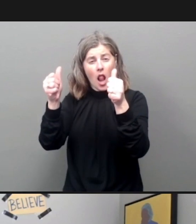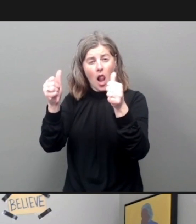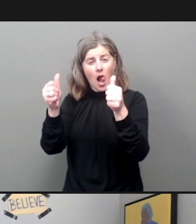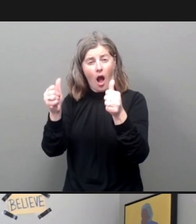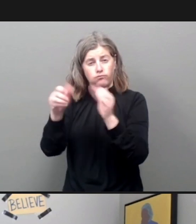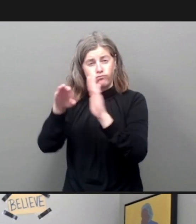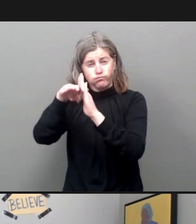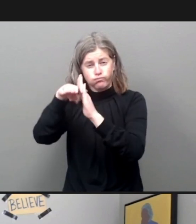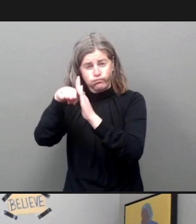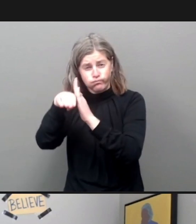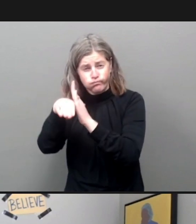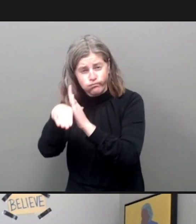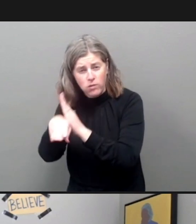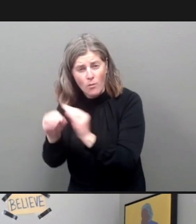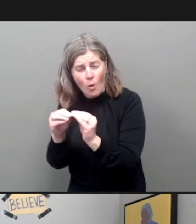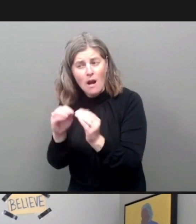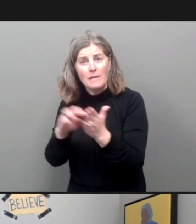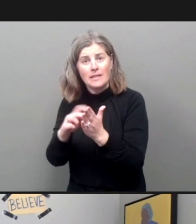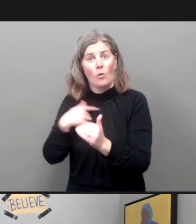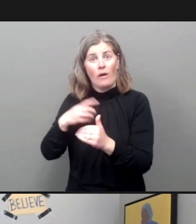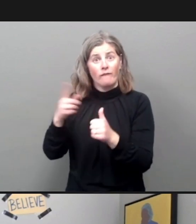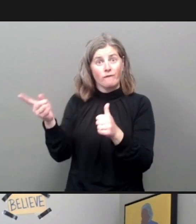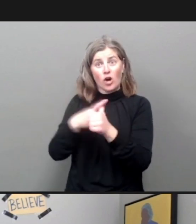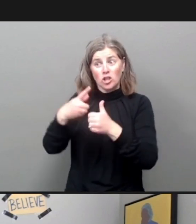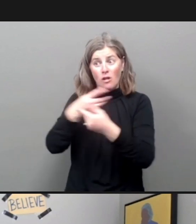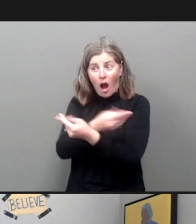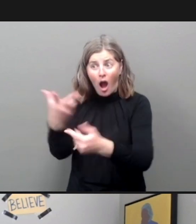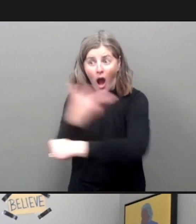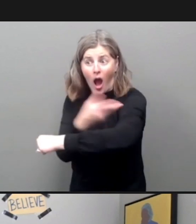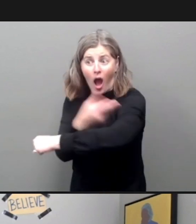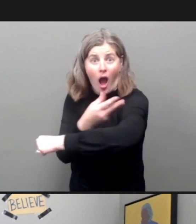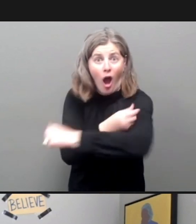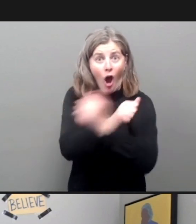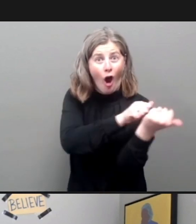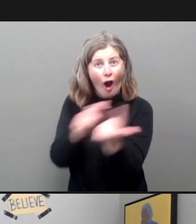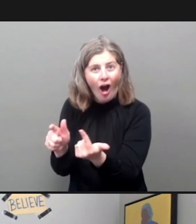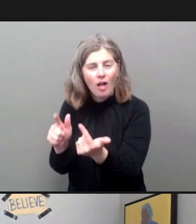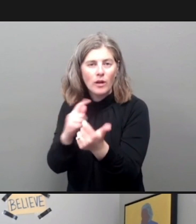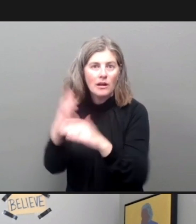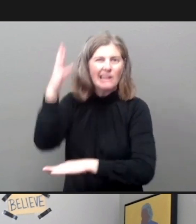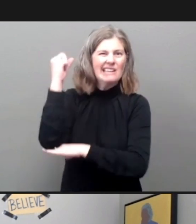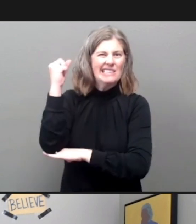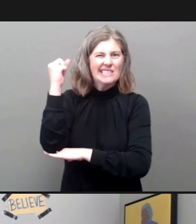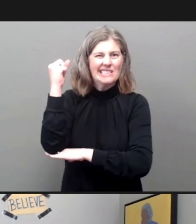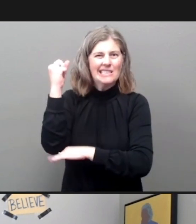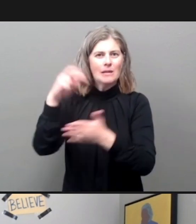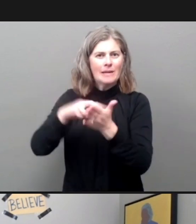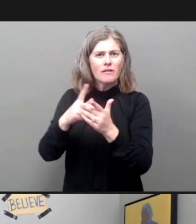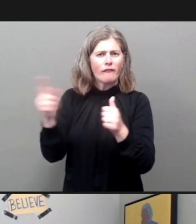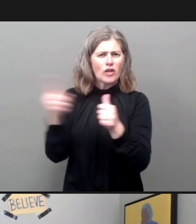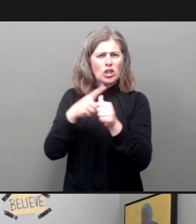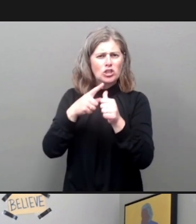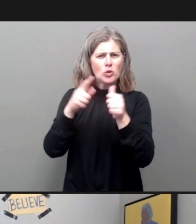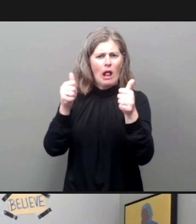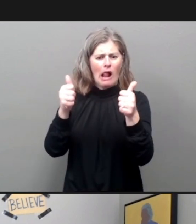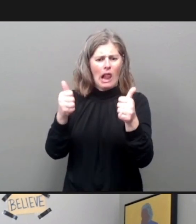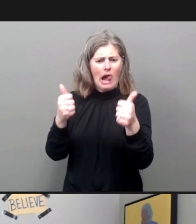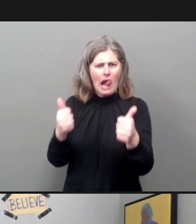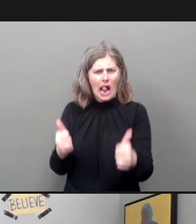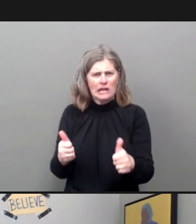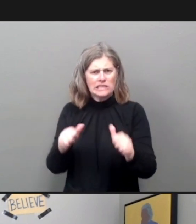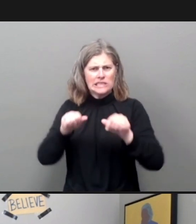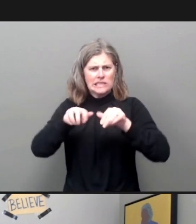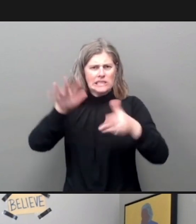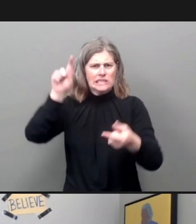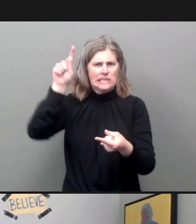in antibodies means if we were first in getting everyone vaccinated, we may be first out in terms of that continued protection.